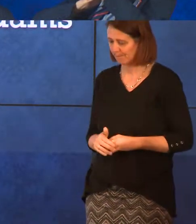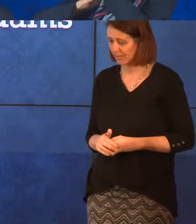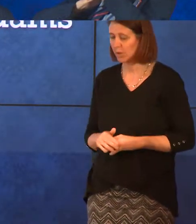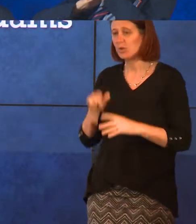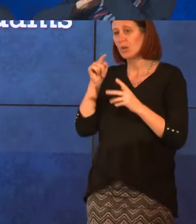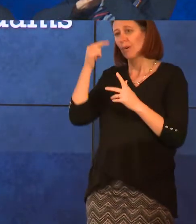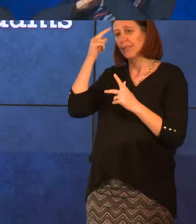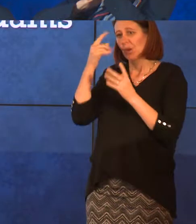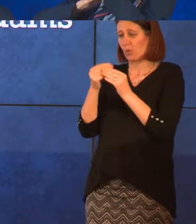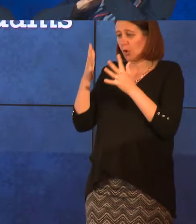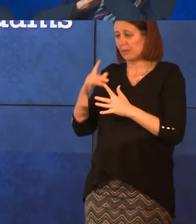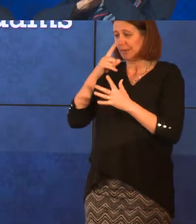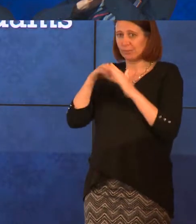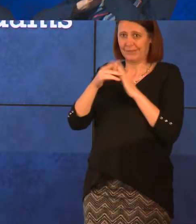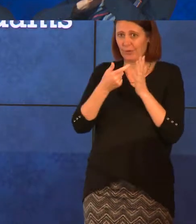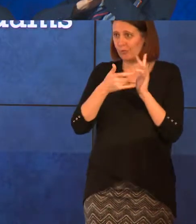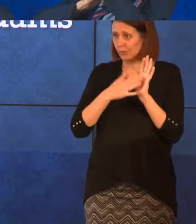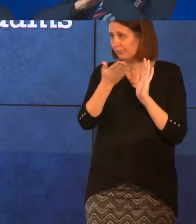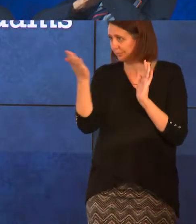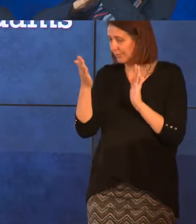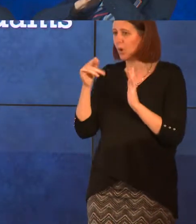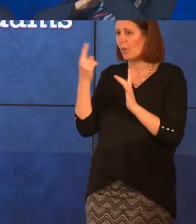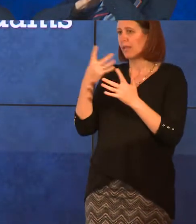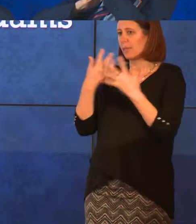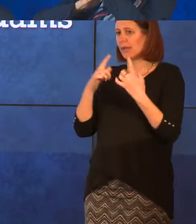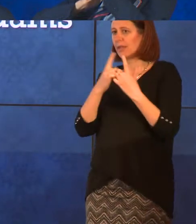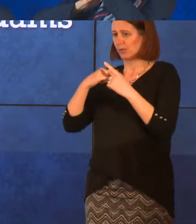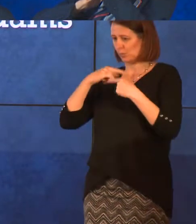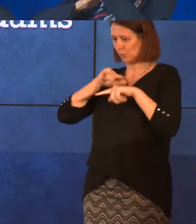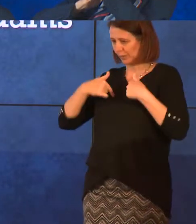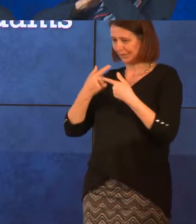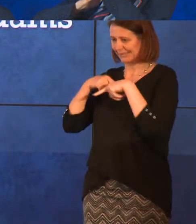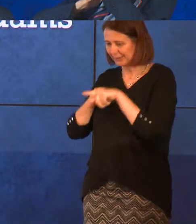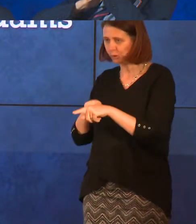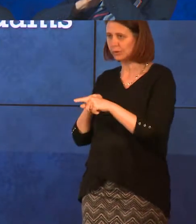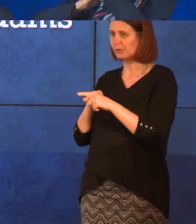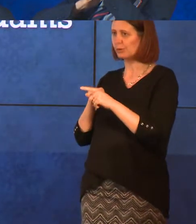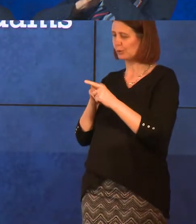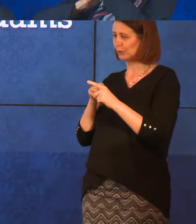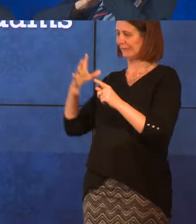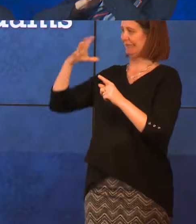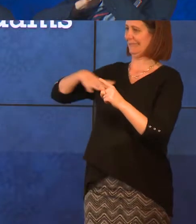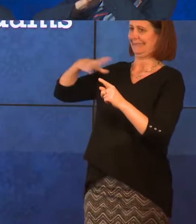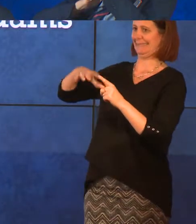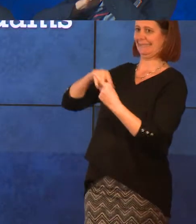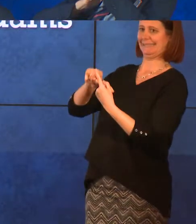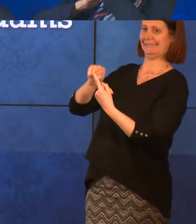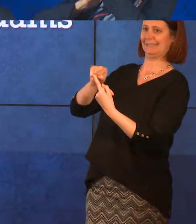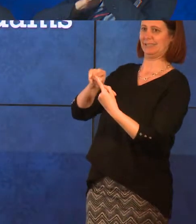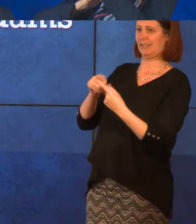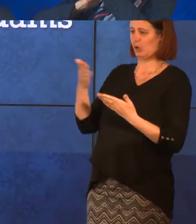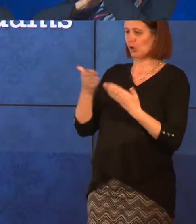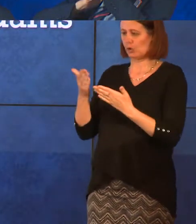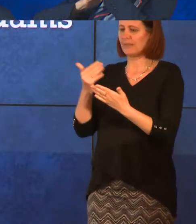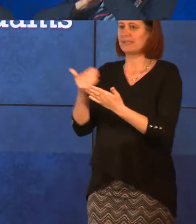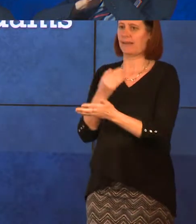lots of people in the room, one of the big things that we continue to stand by as being needed is a service